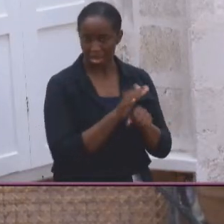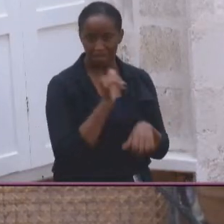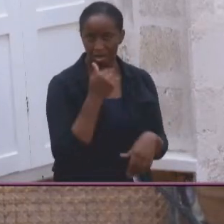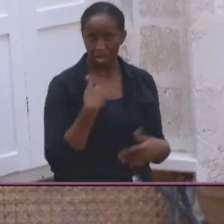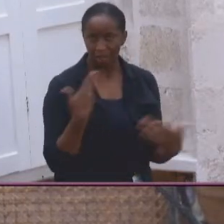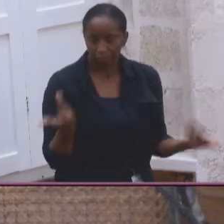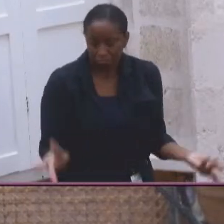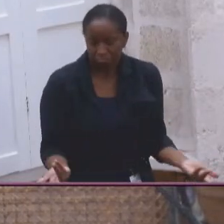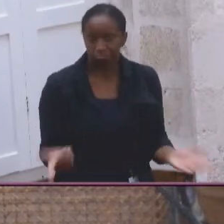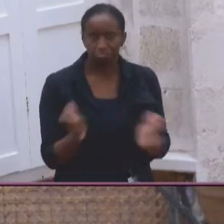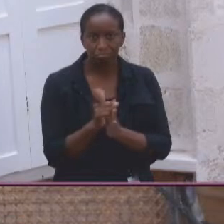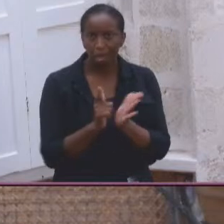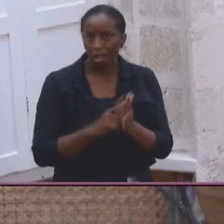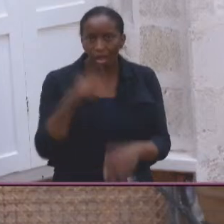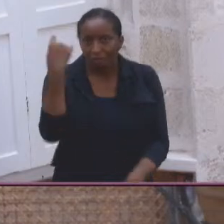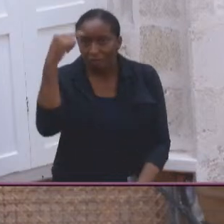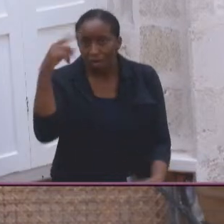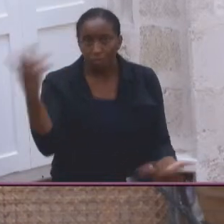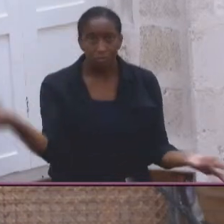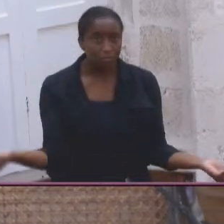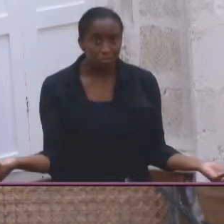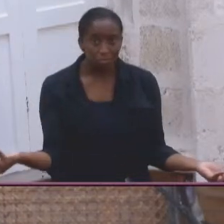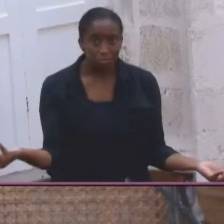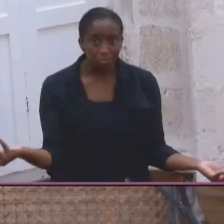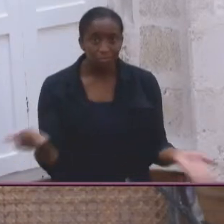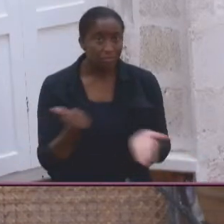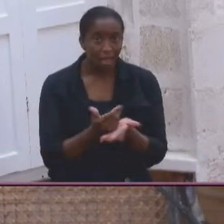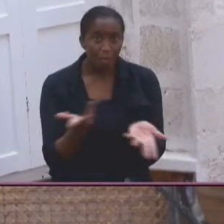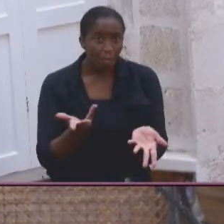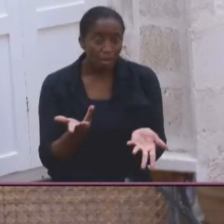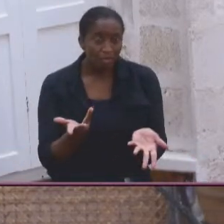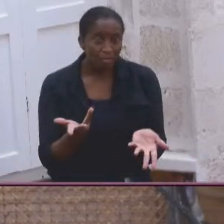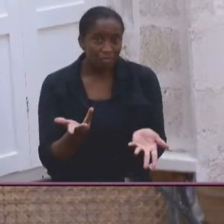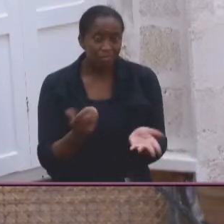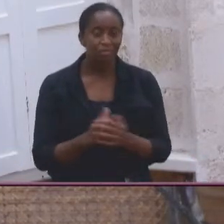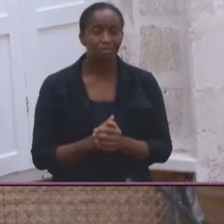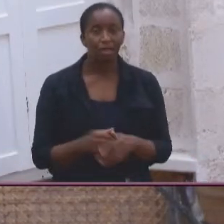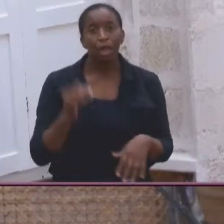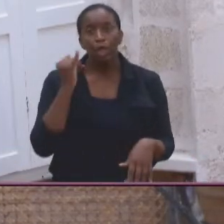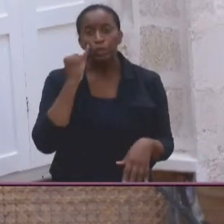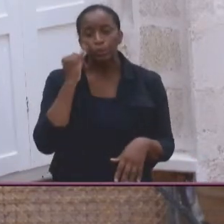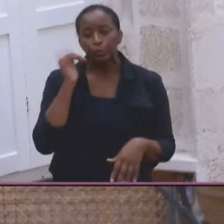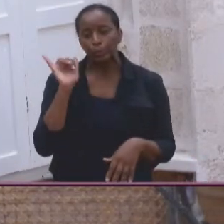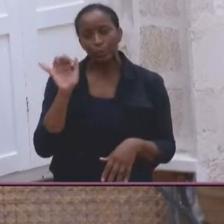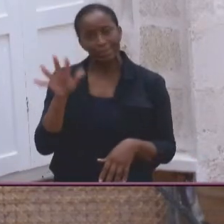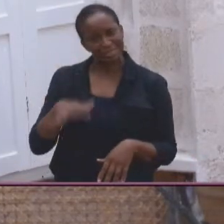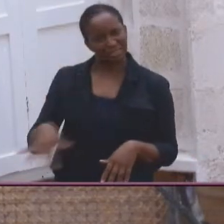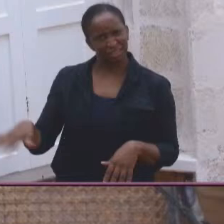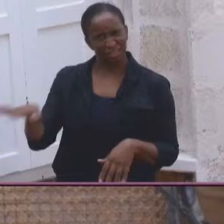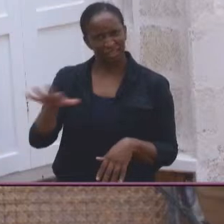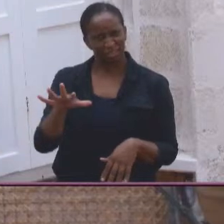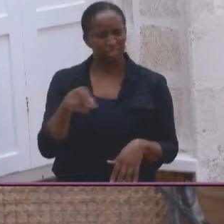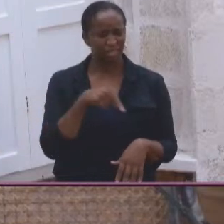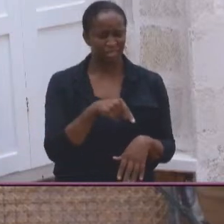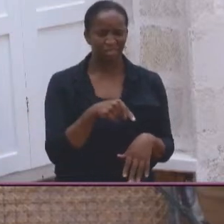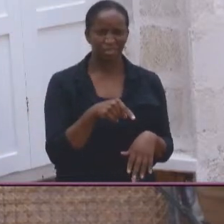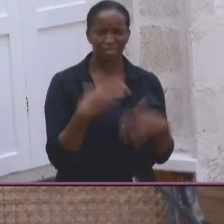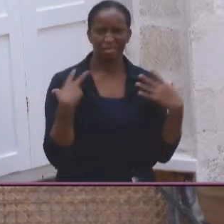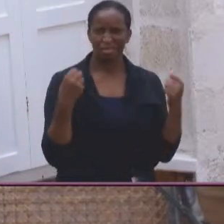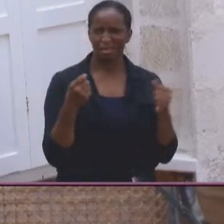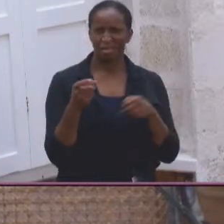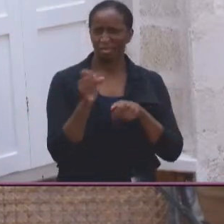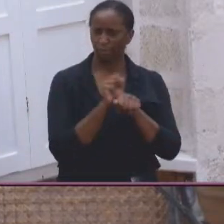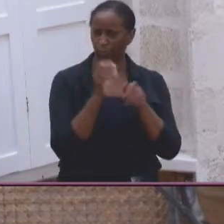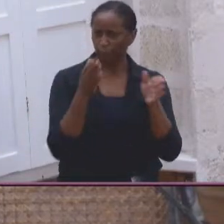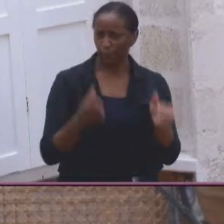be coming in your area once a year or once every 6 months, that is not good enough. And I